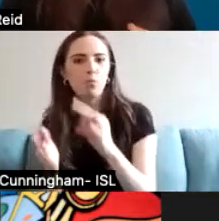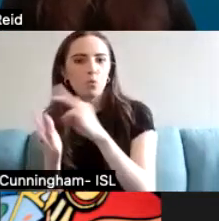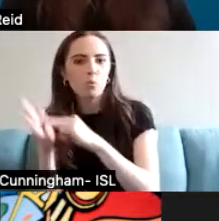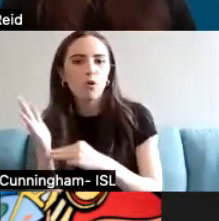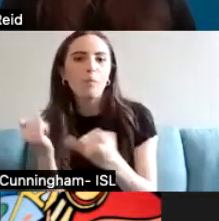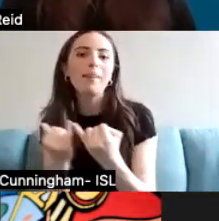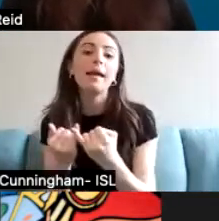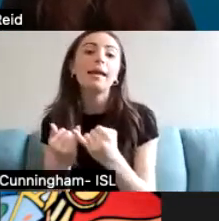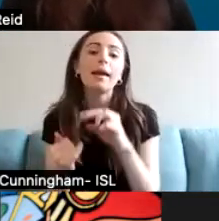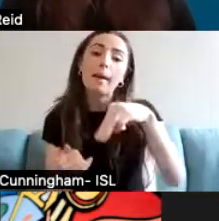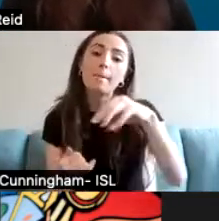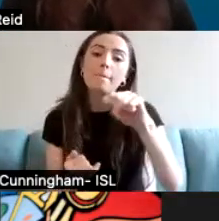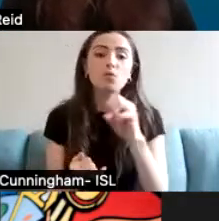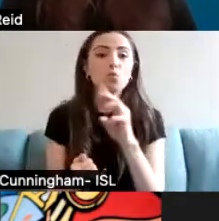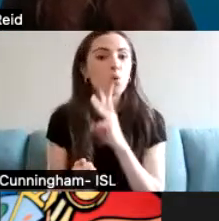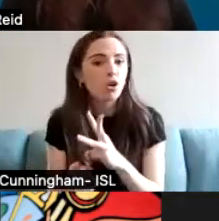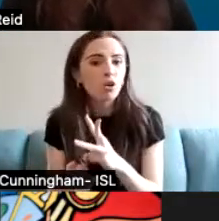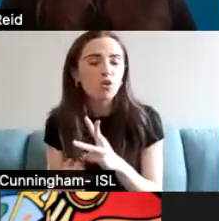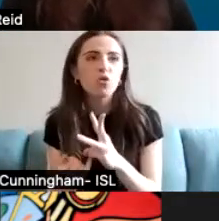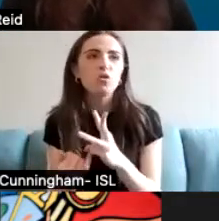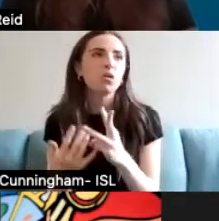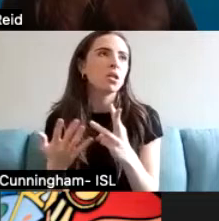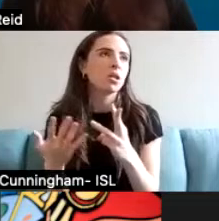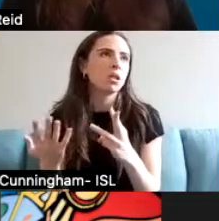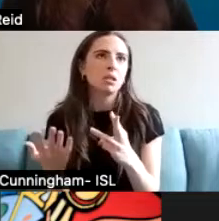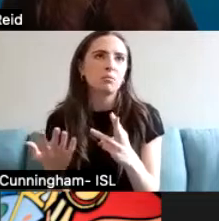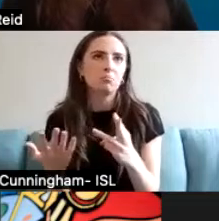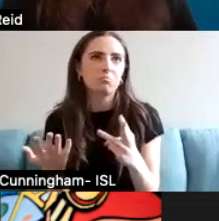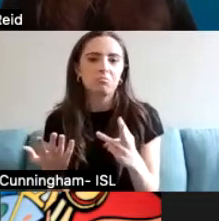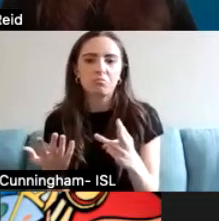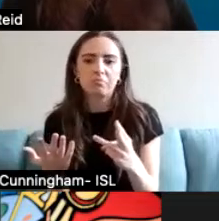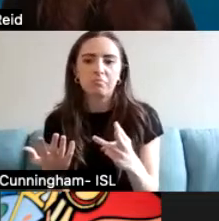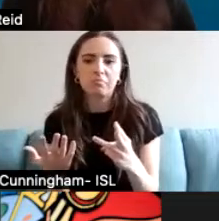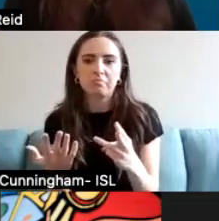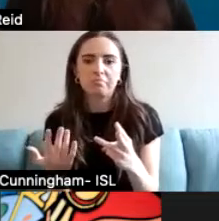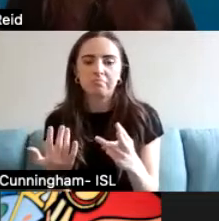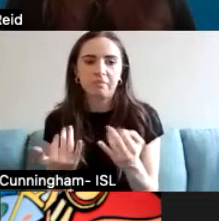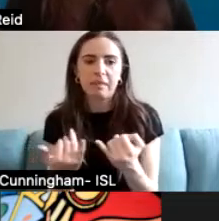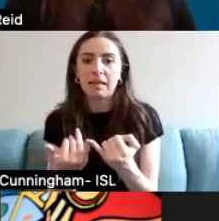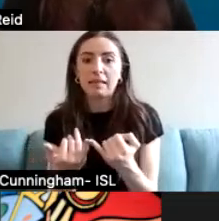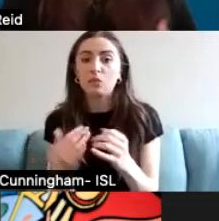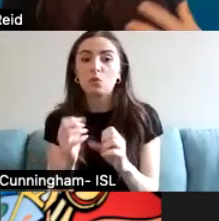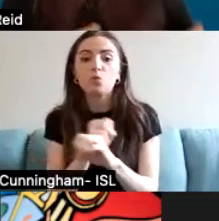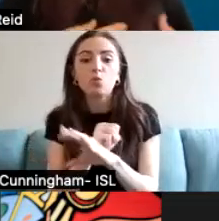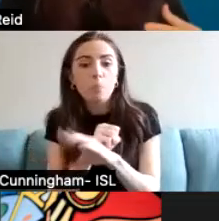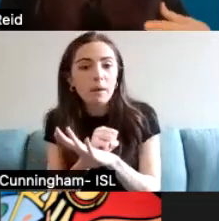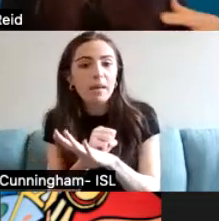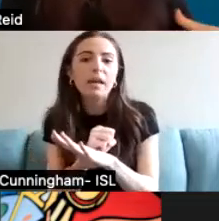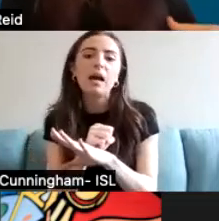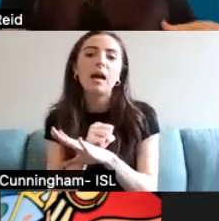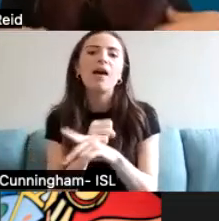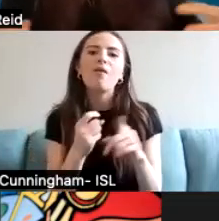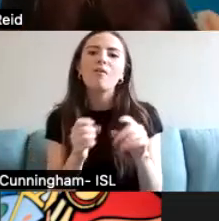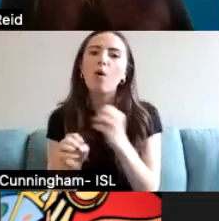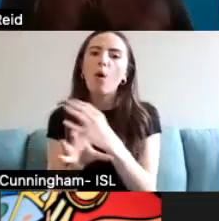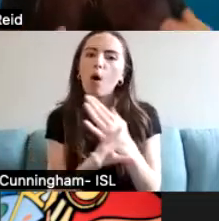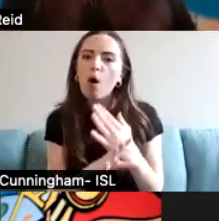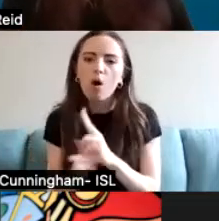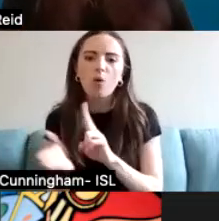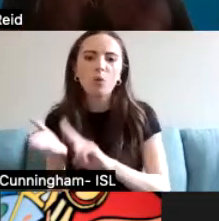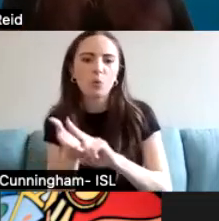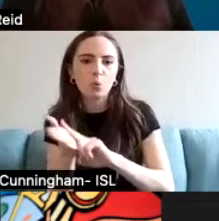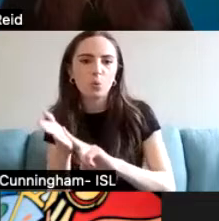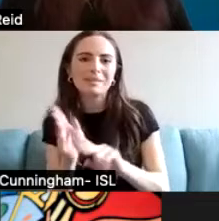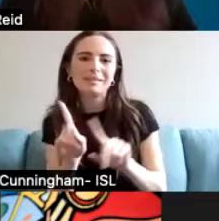Microsoft Word, whether it's and then even things like your social media applications. They're all using those